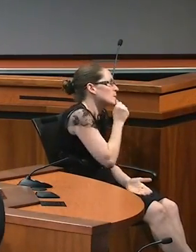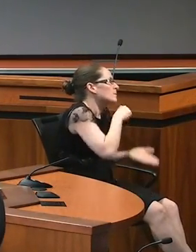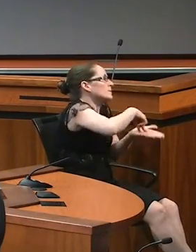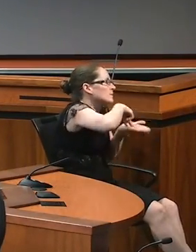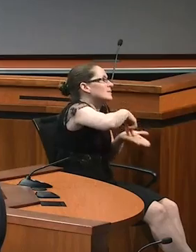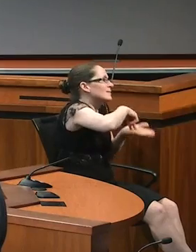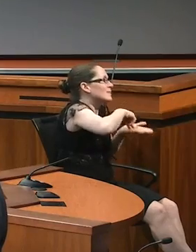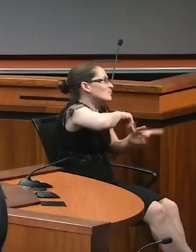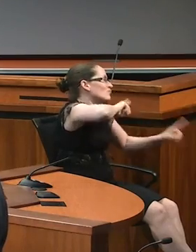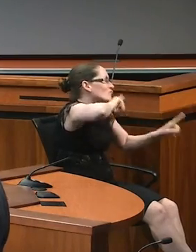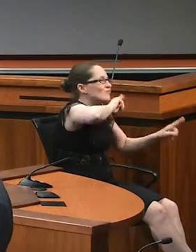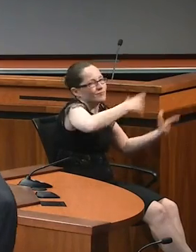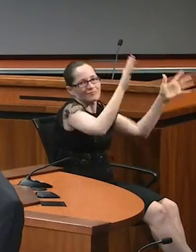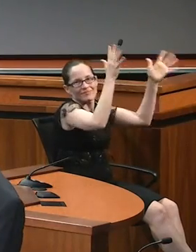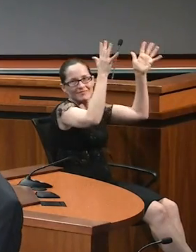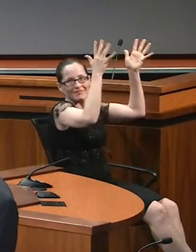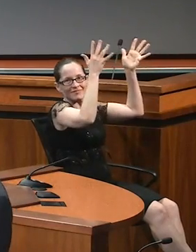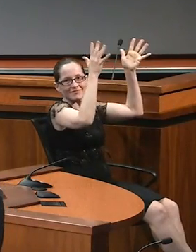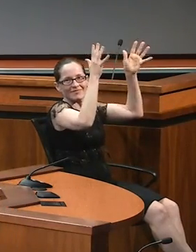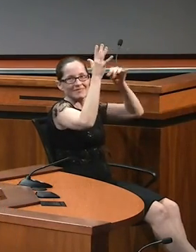every single one of those questions. So thank you, Chris.